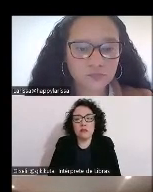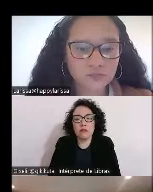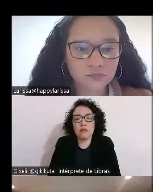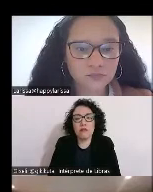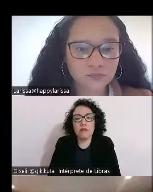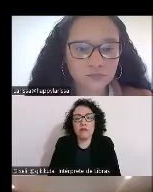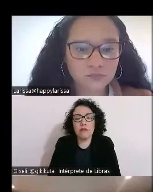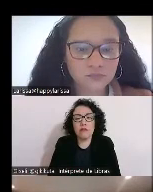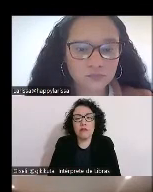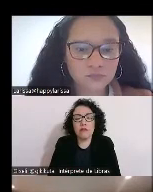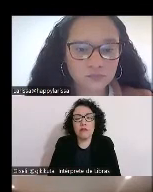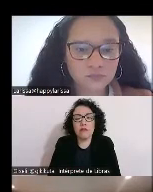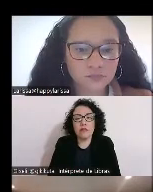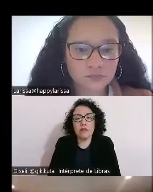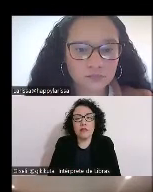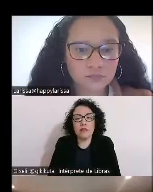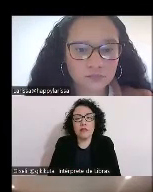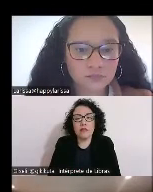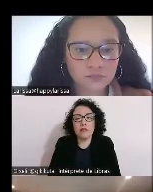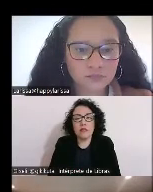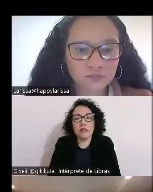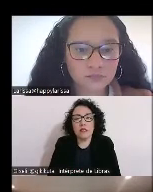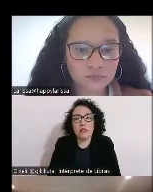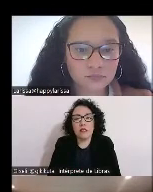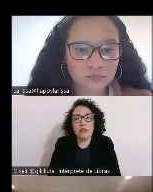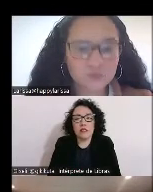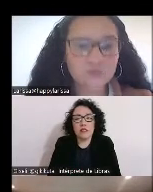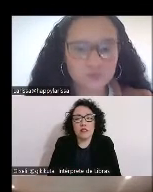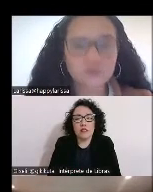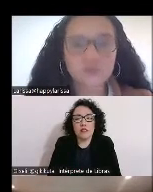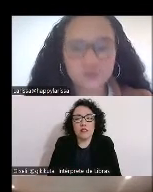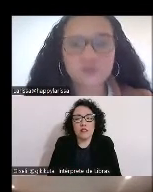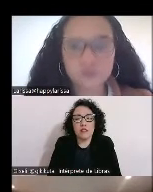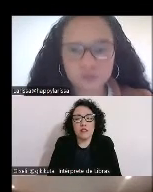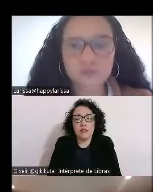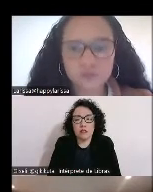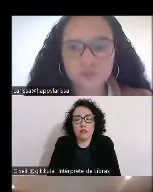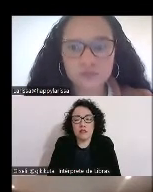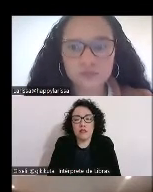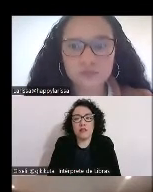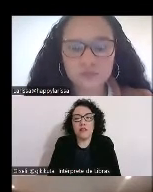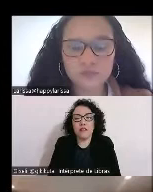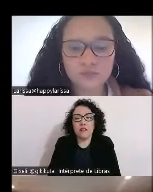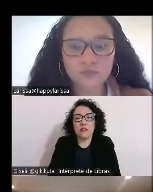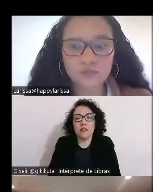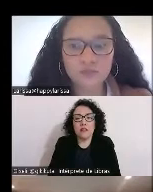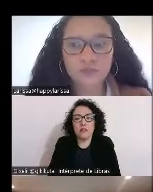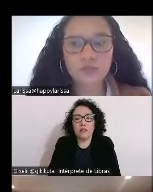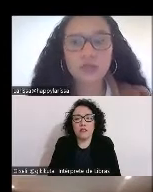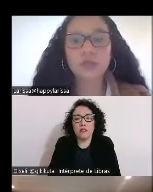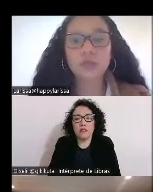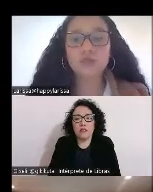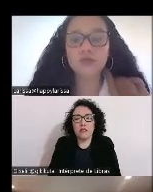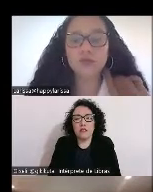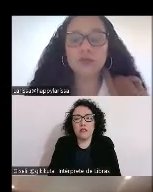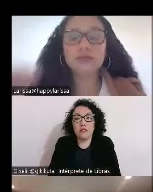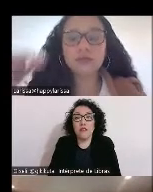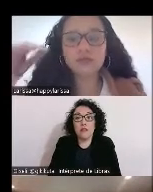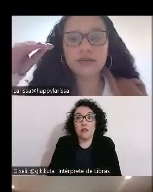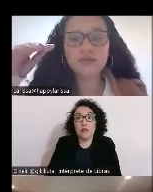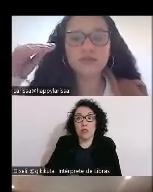the world's supply of inventors, designers, writers, innovators, entrepreneurs. E